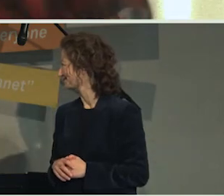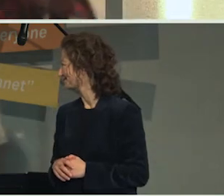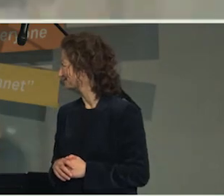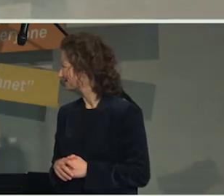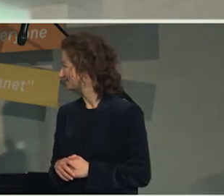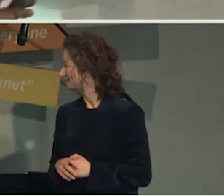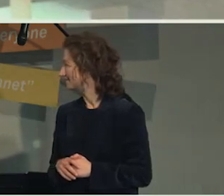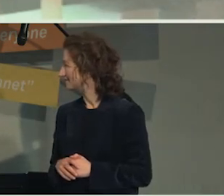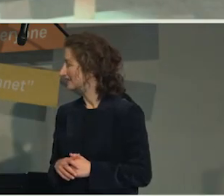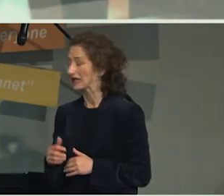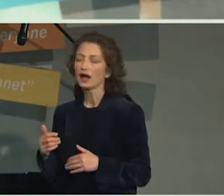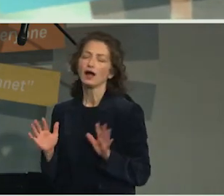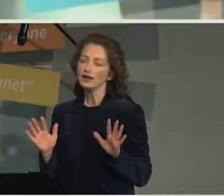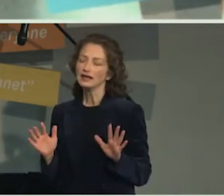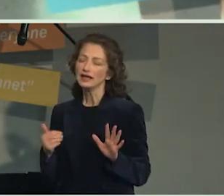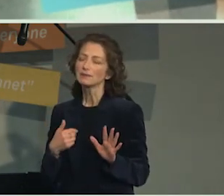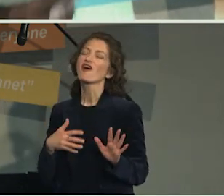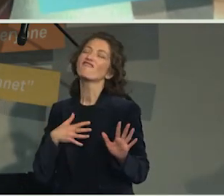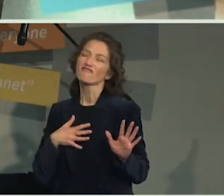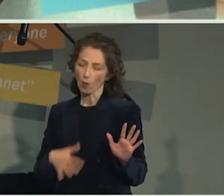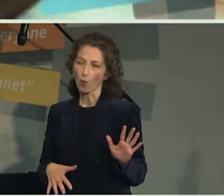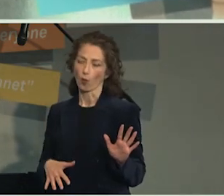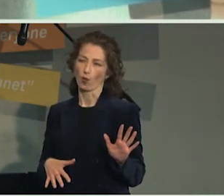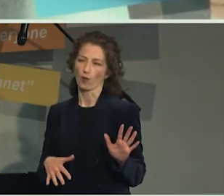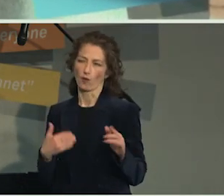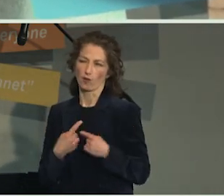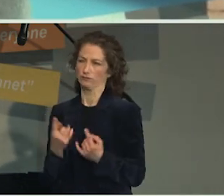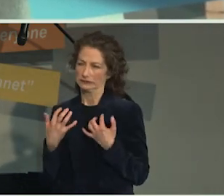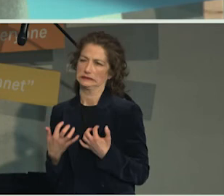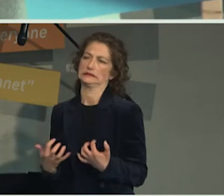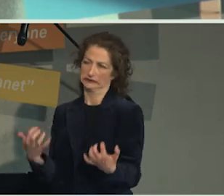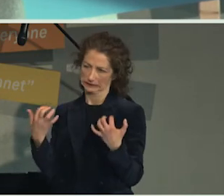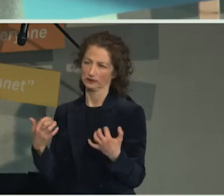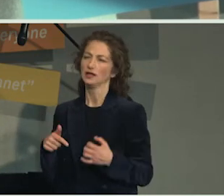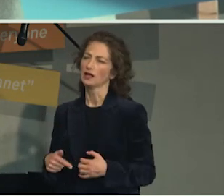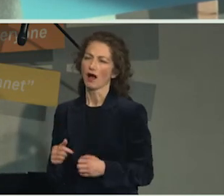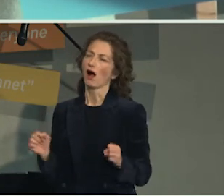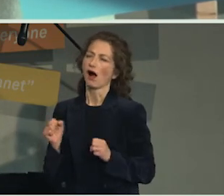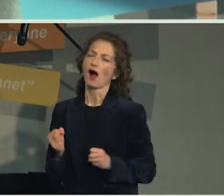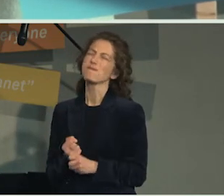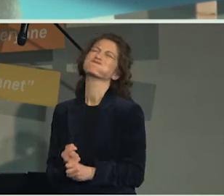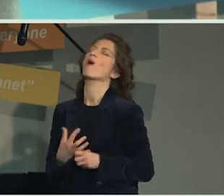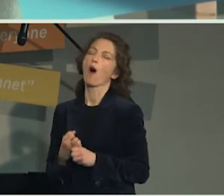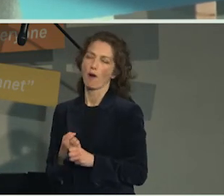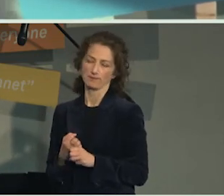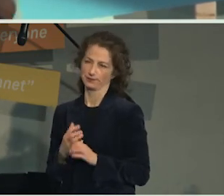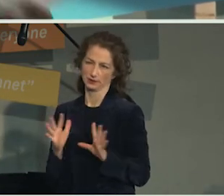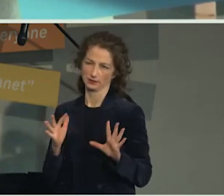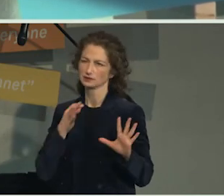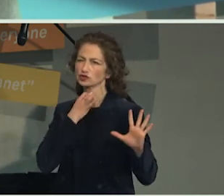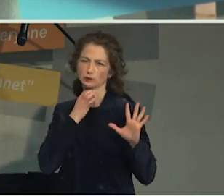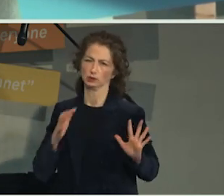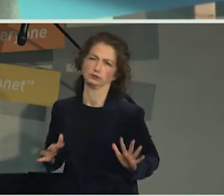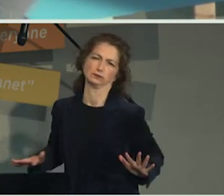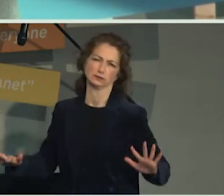Oh my God, so I'm so happy to see everybody here. This is gonna be a bomb, exciting event. I want you guys to like